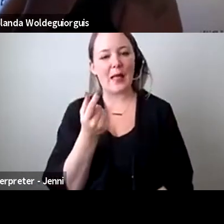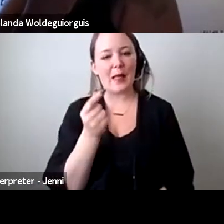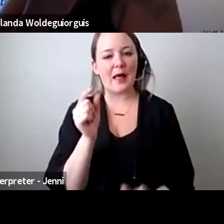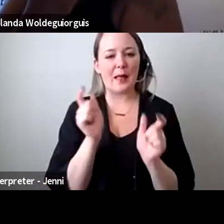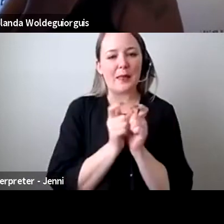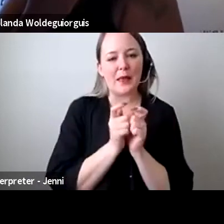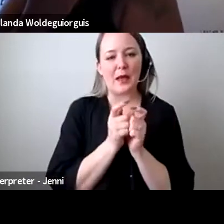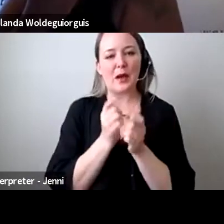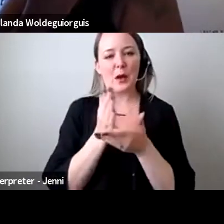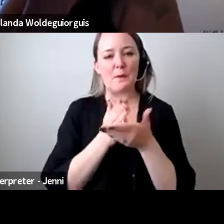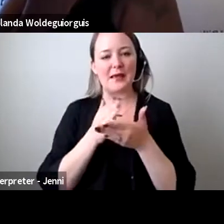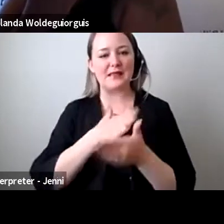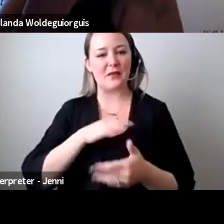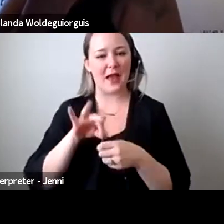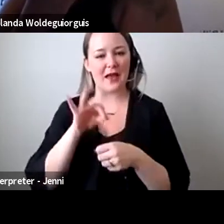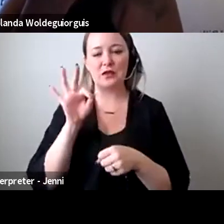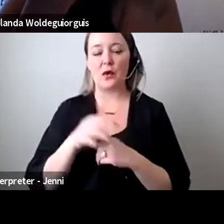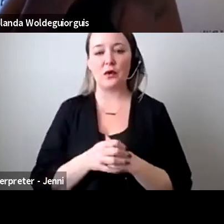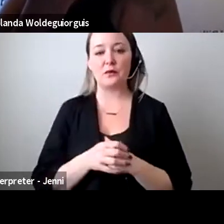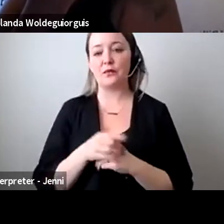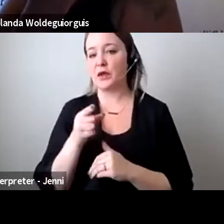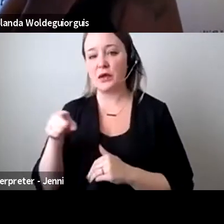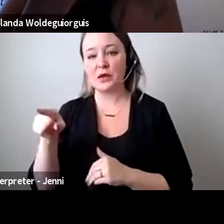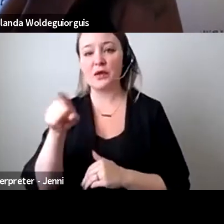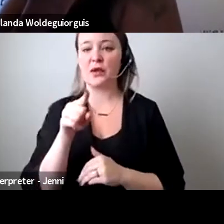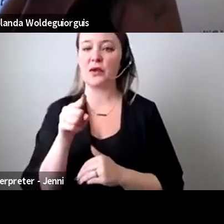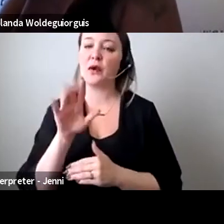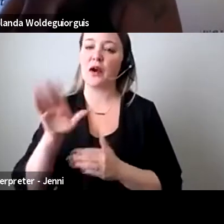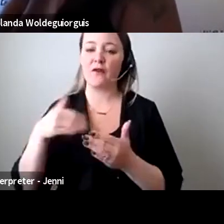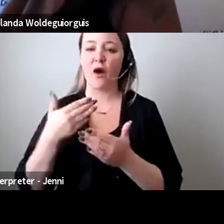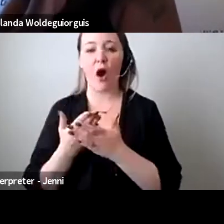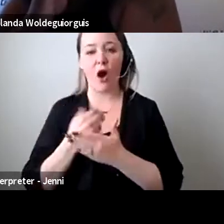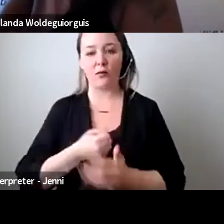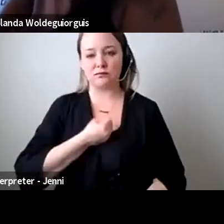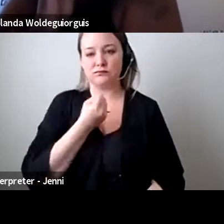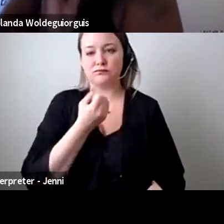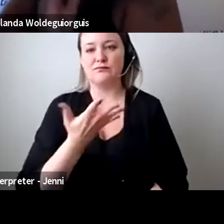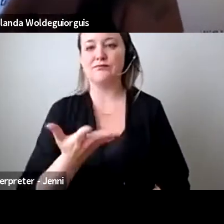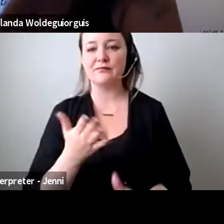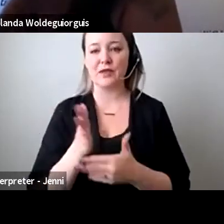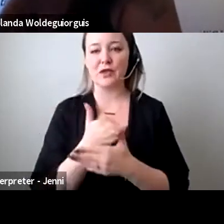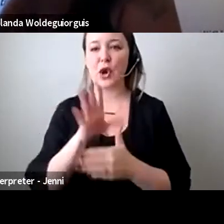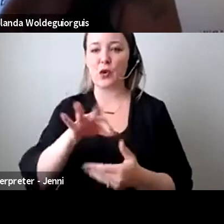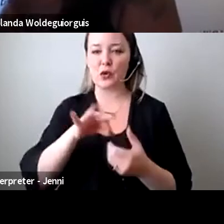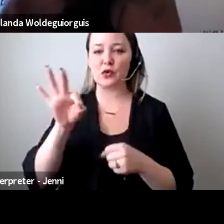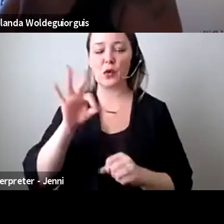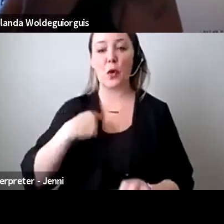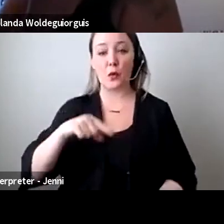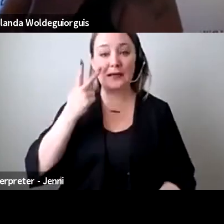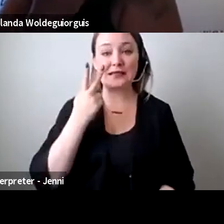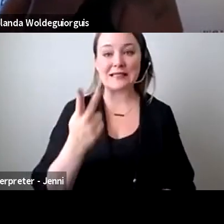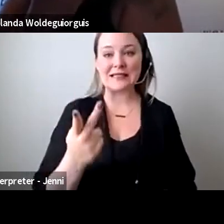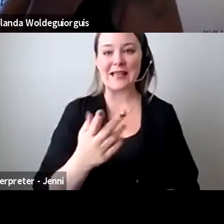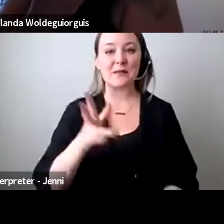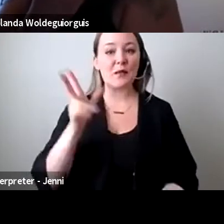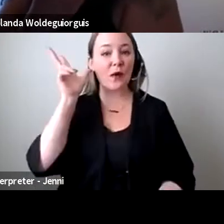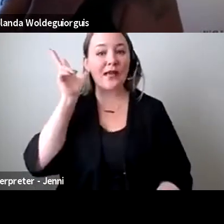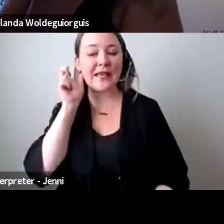you all have bared a little piece of your soul. We see it, we hear you, at least I